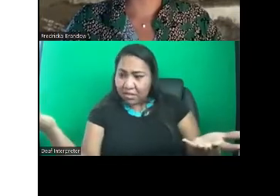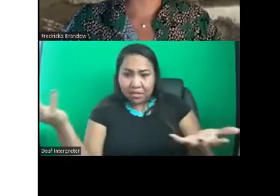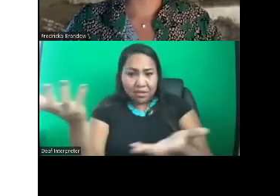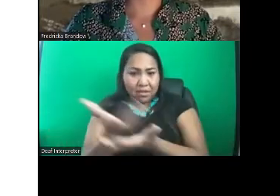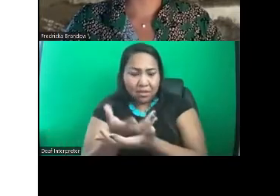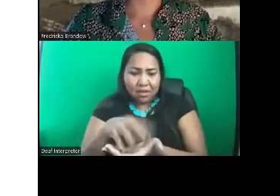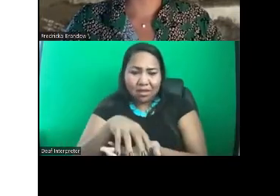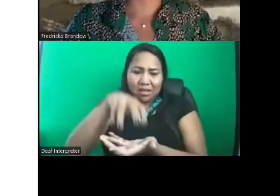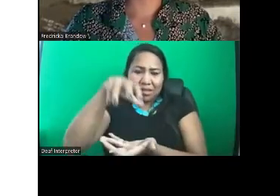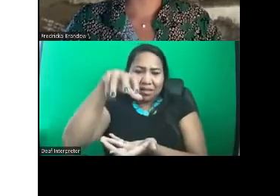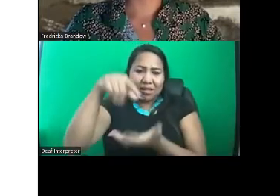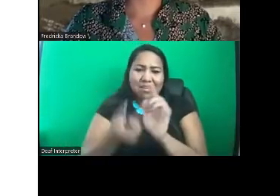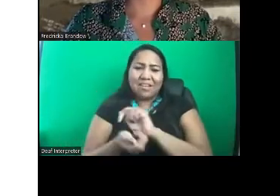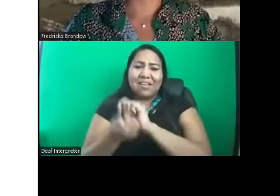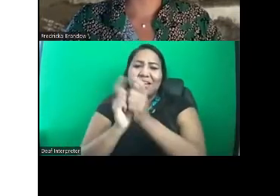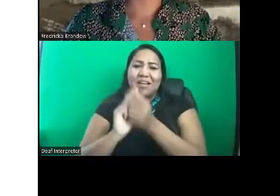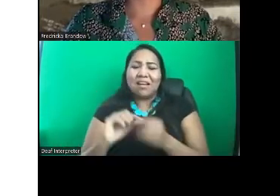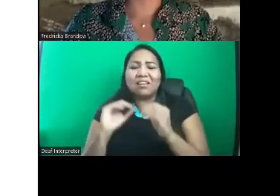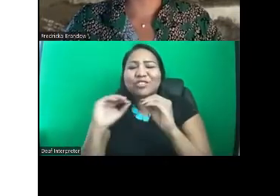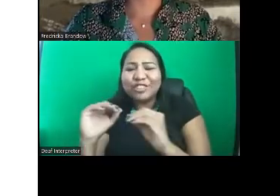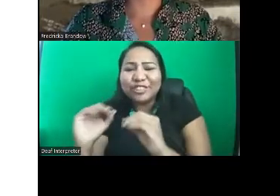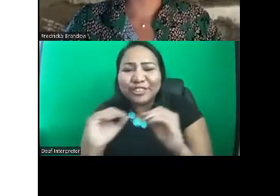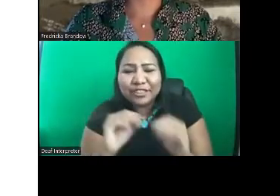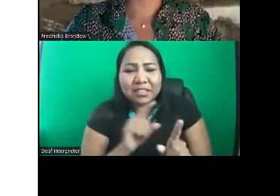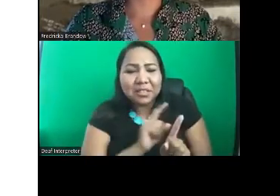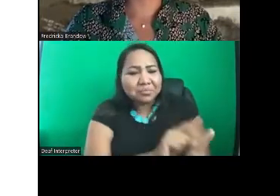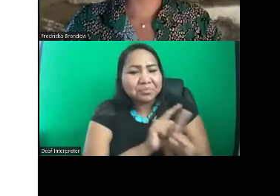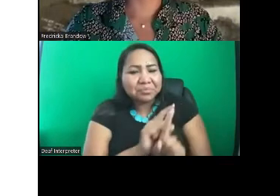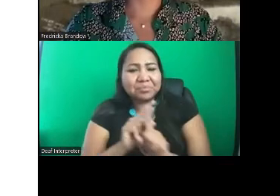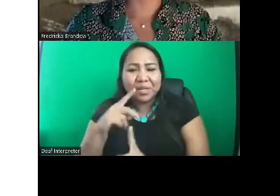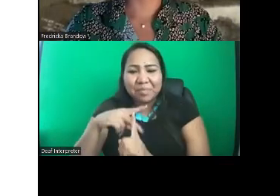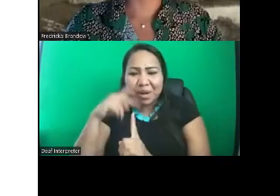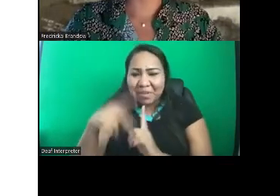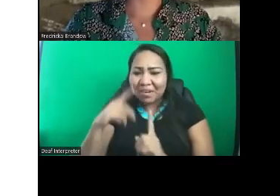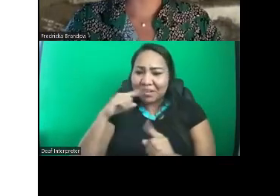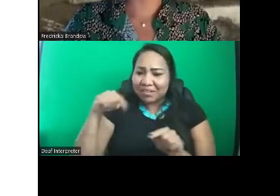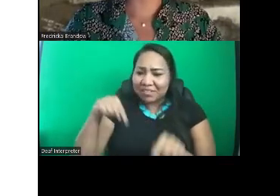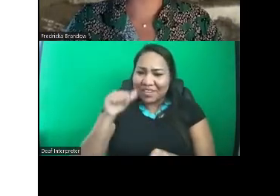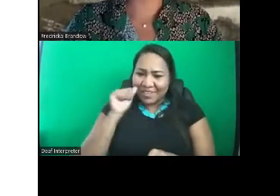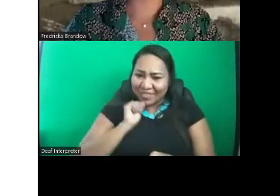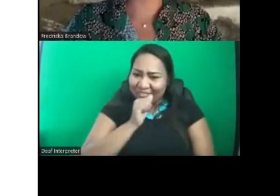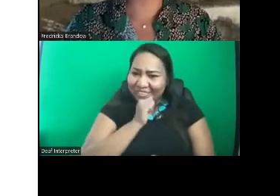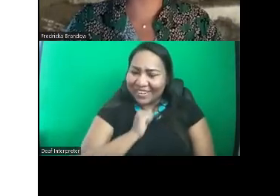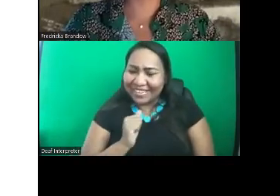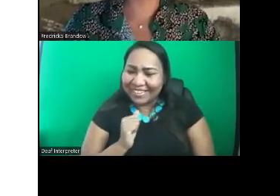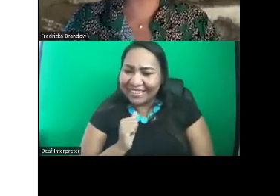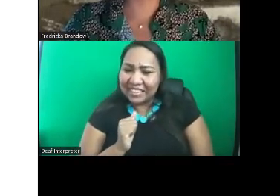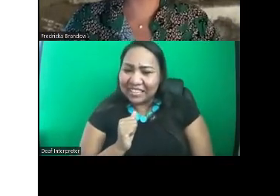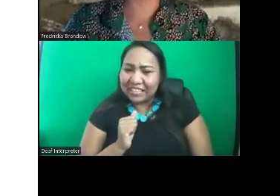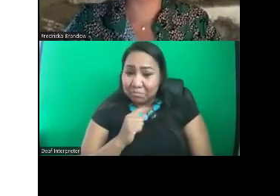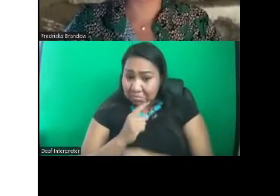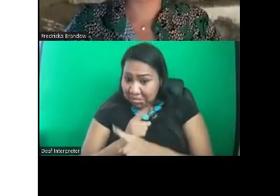Arizona. Was that the question? Yeah, no, that was a beautifully answered